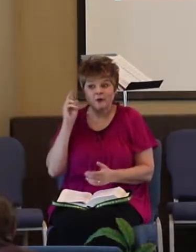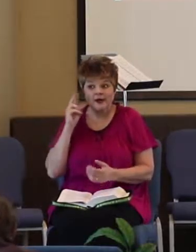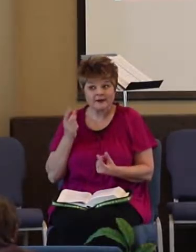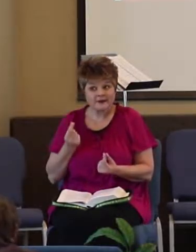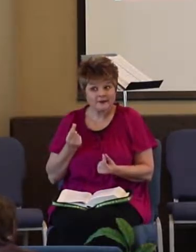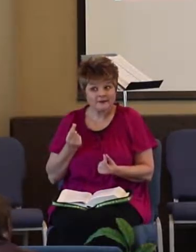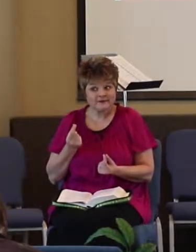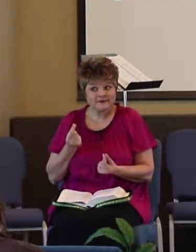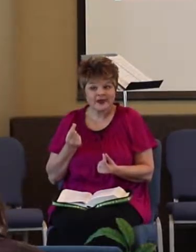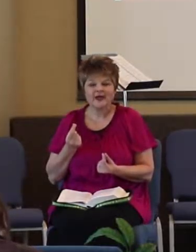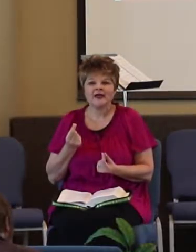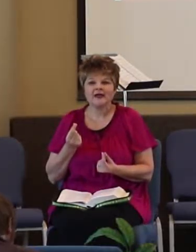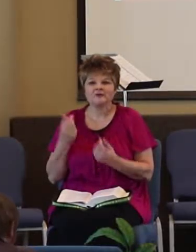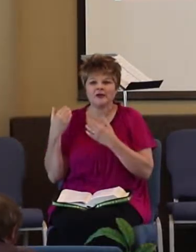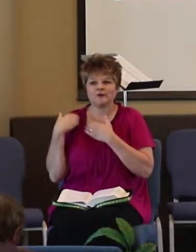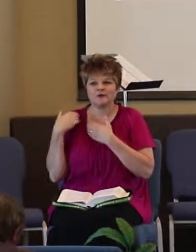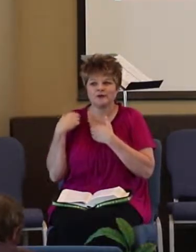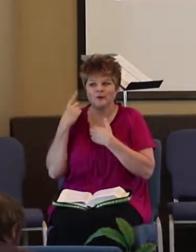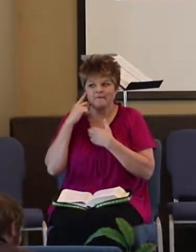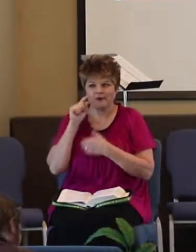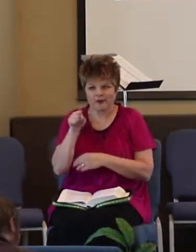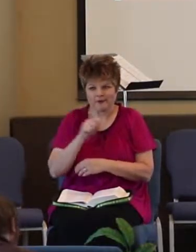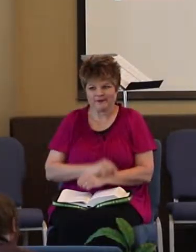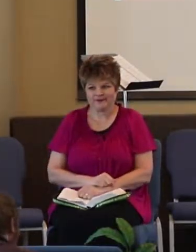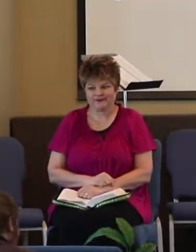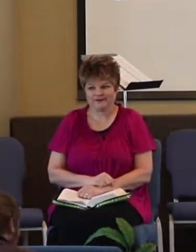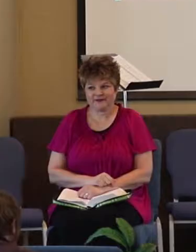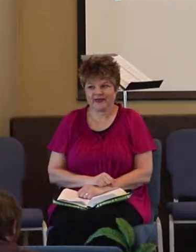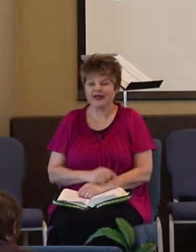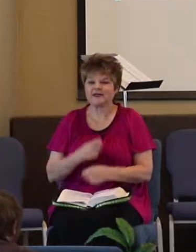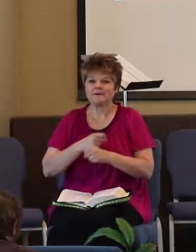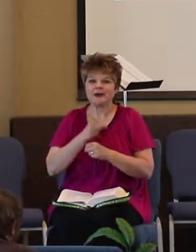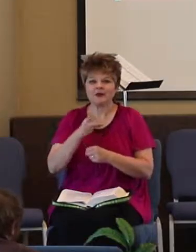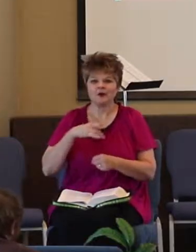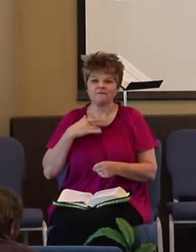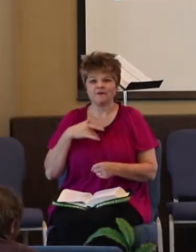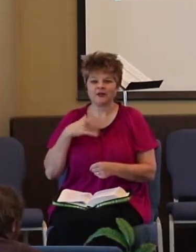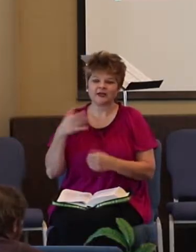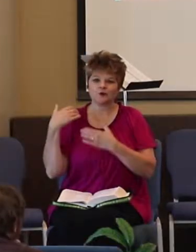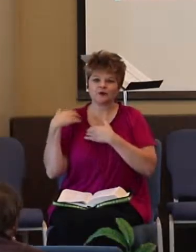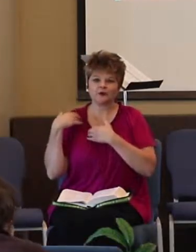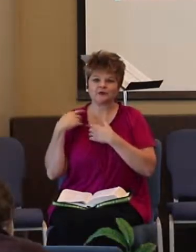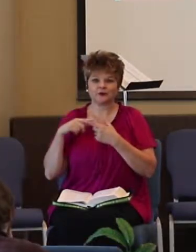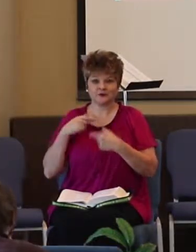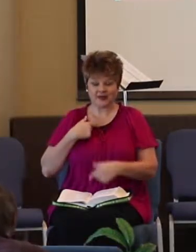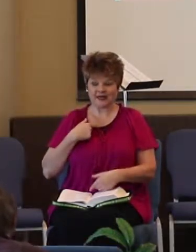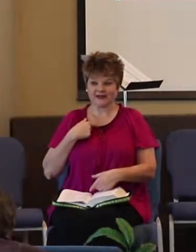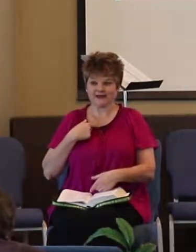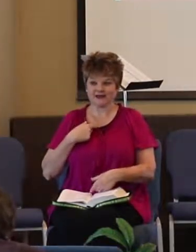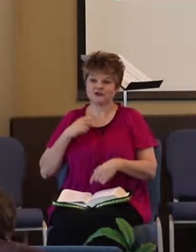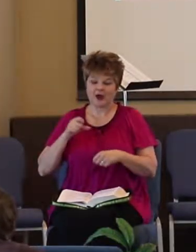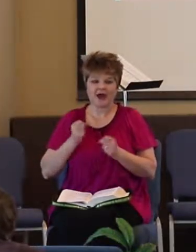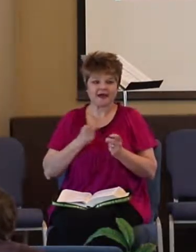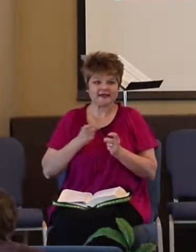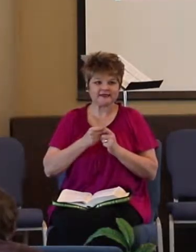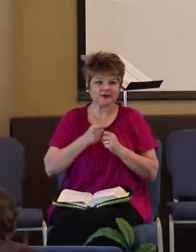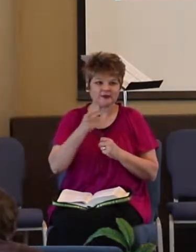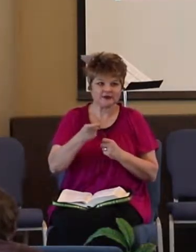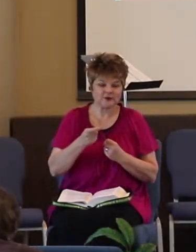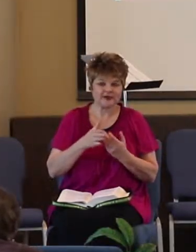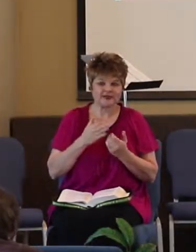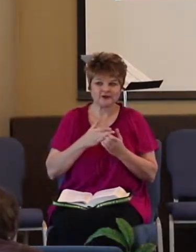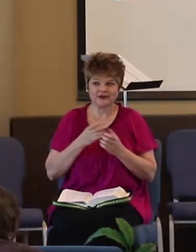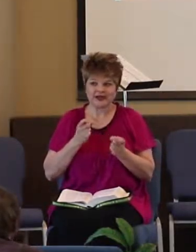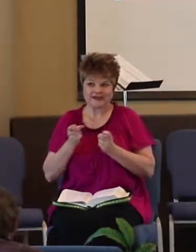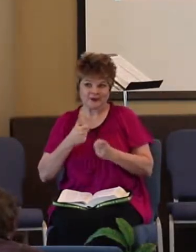to do? Is to be responsible for you. And to make you feel like you're responsible to me. So I can deal with you much easier than I can